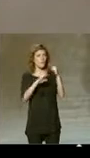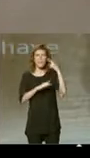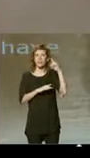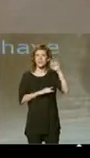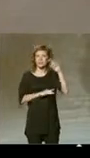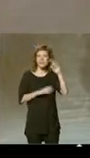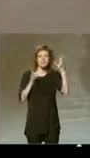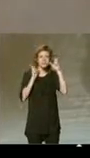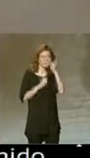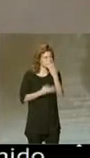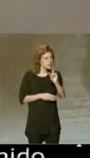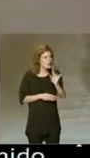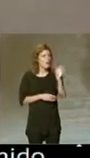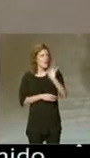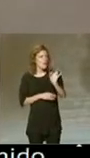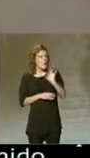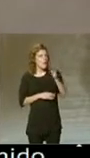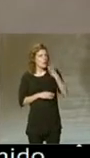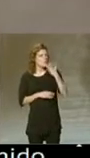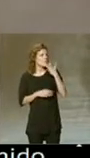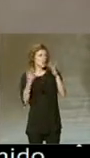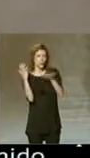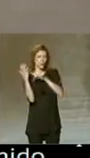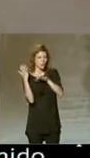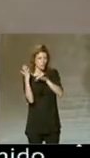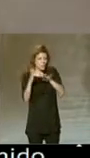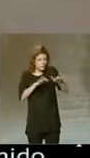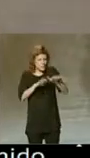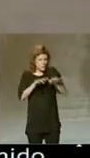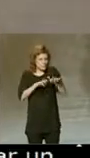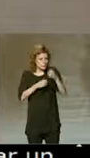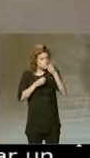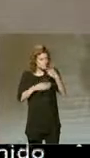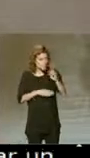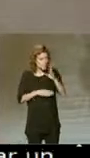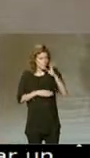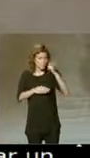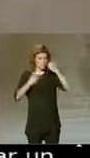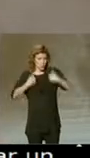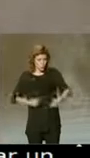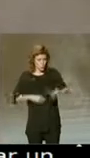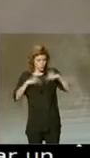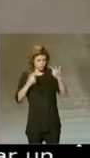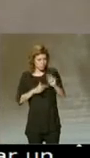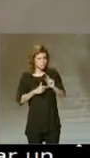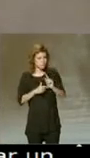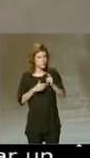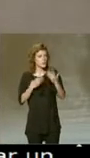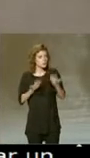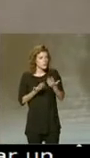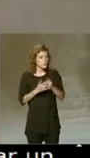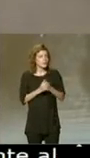video sounds, or they have problems to use computers because they cannot physically access the